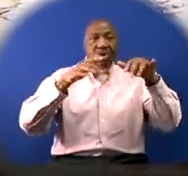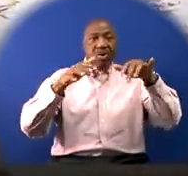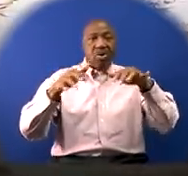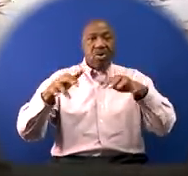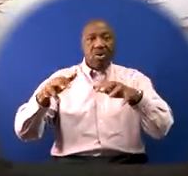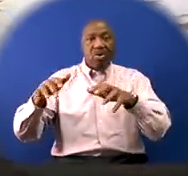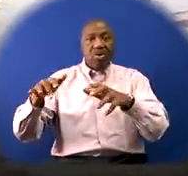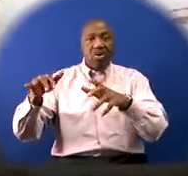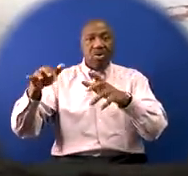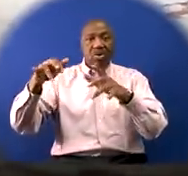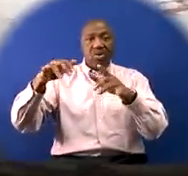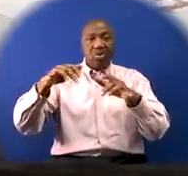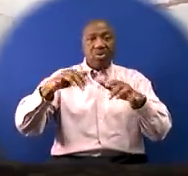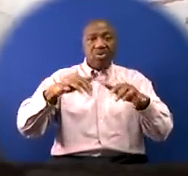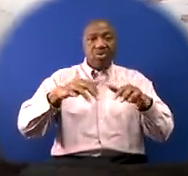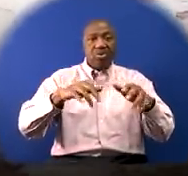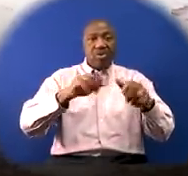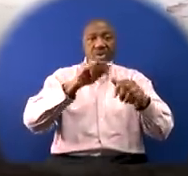flows.